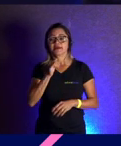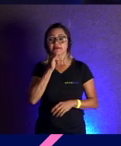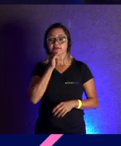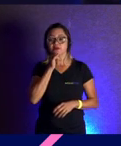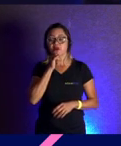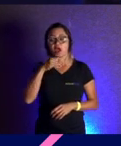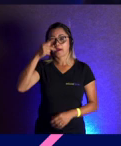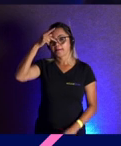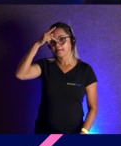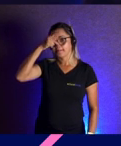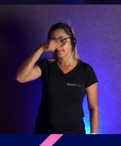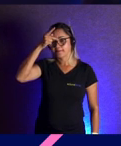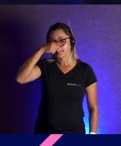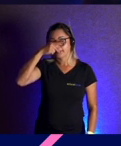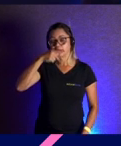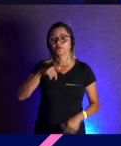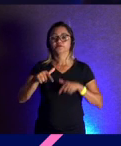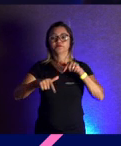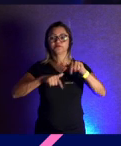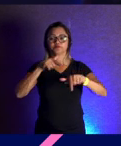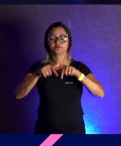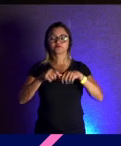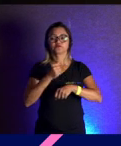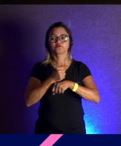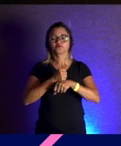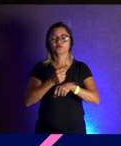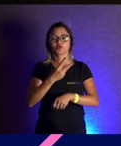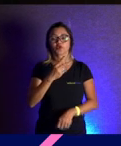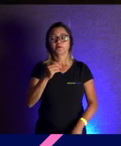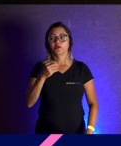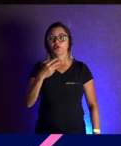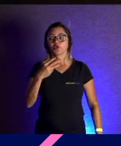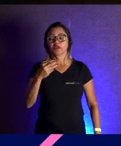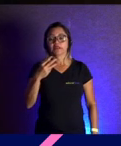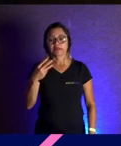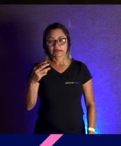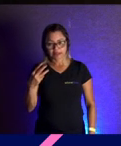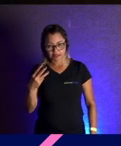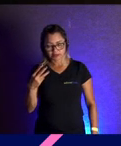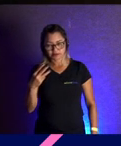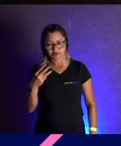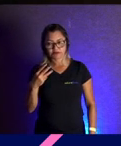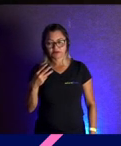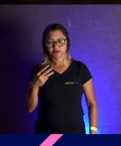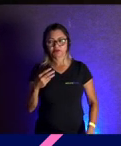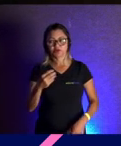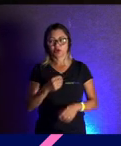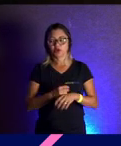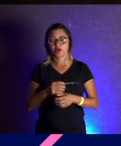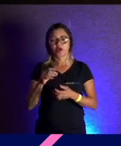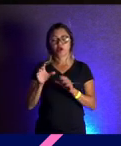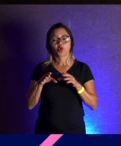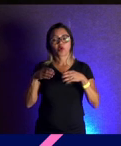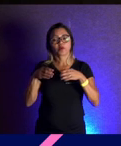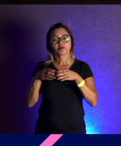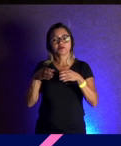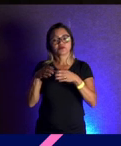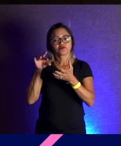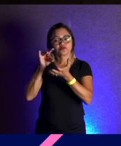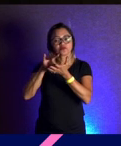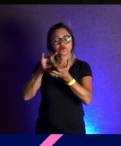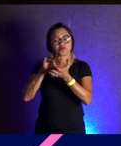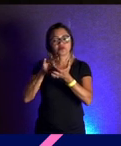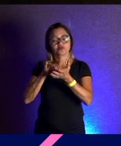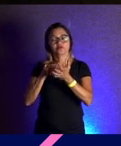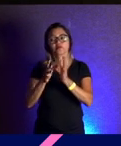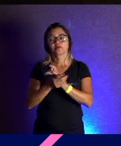when I worked with the 15th century, one of the most important assignment, the commission has to make, is what